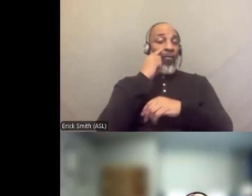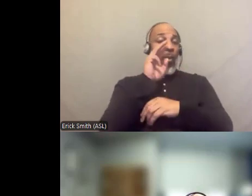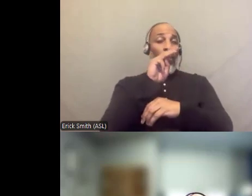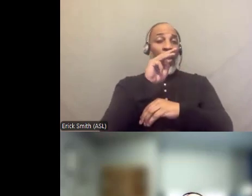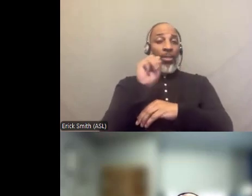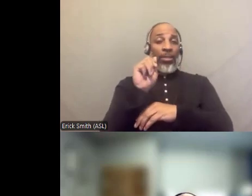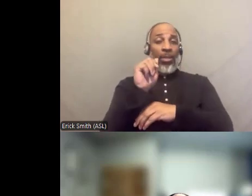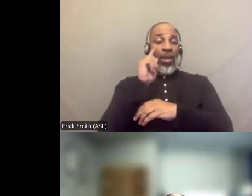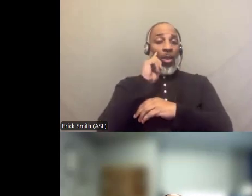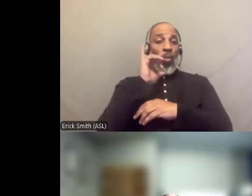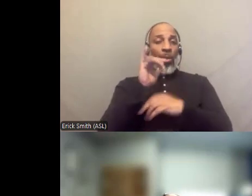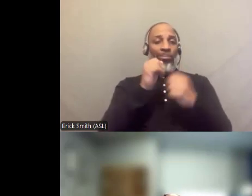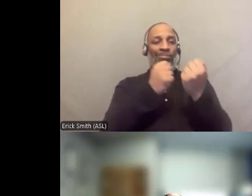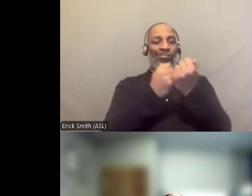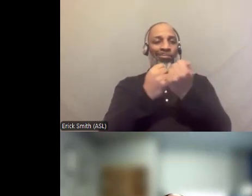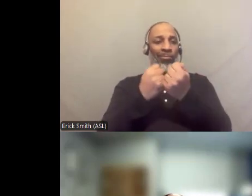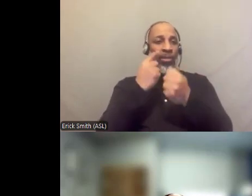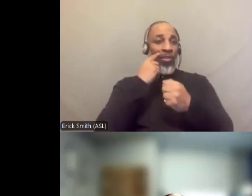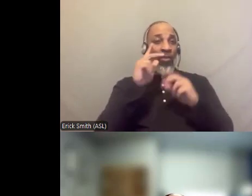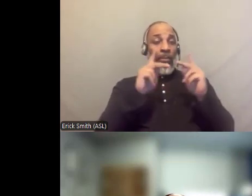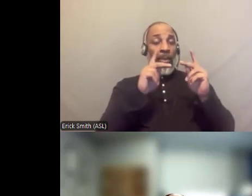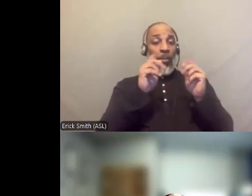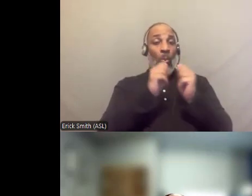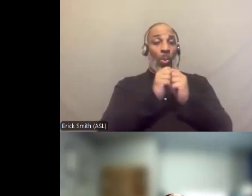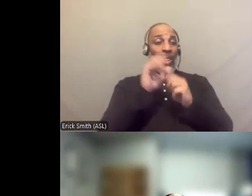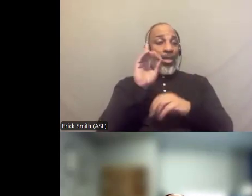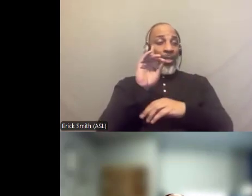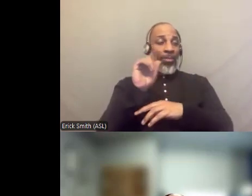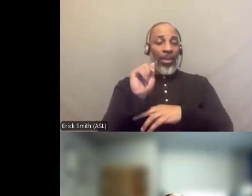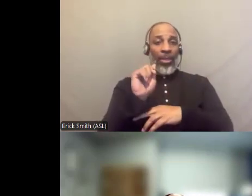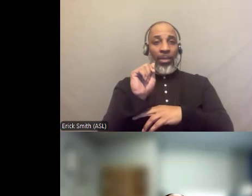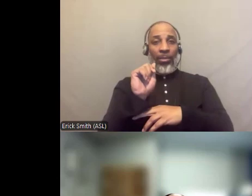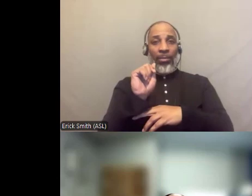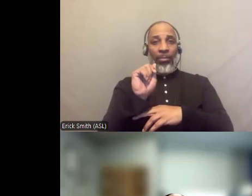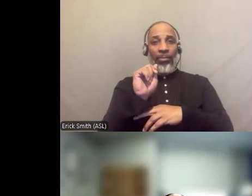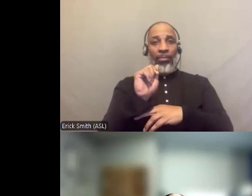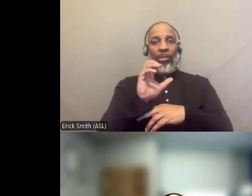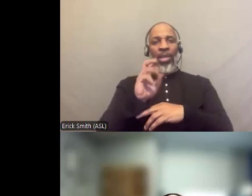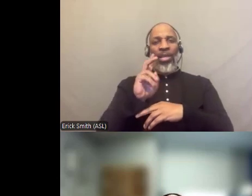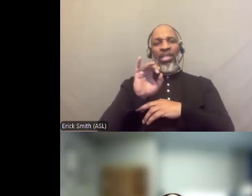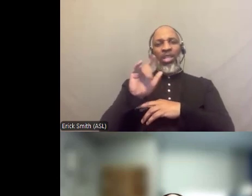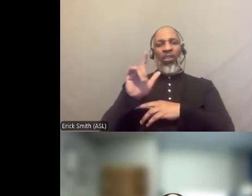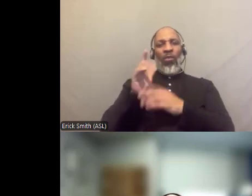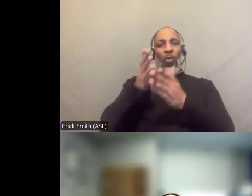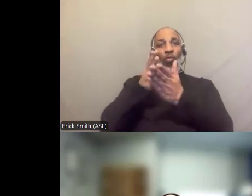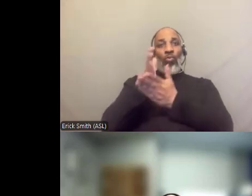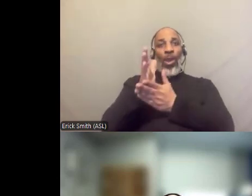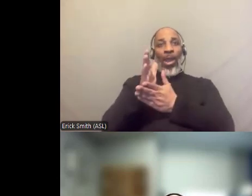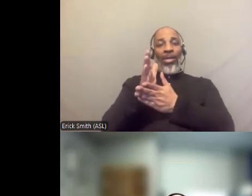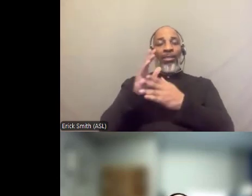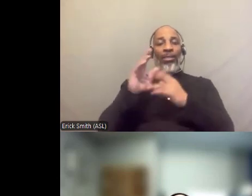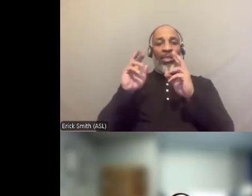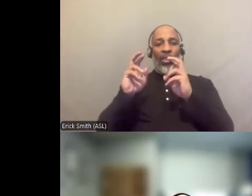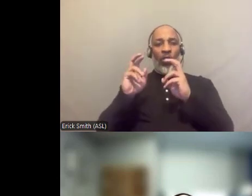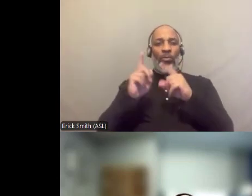We advocate on behalf of people with disabilities on civil rights issues such as employment